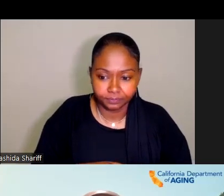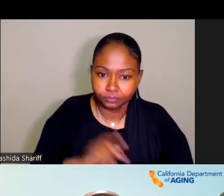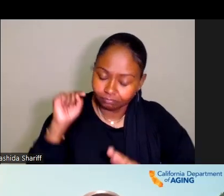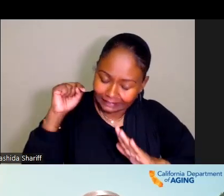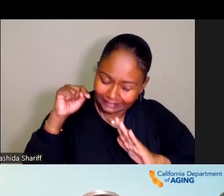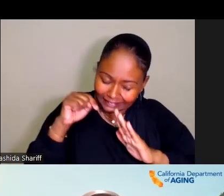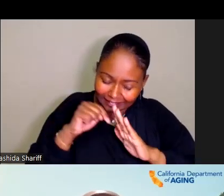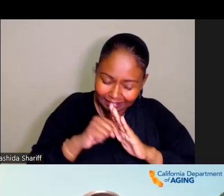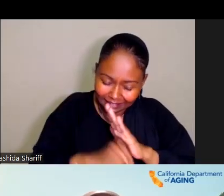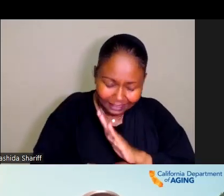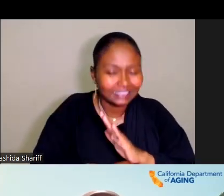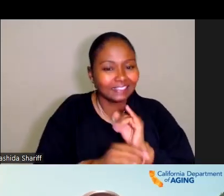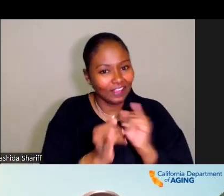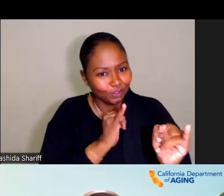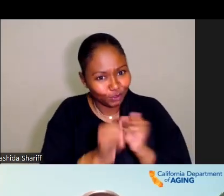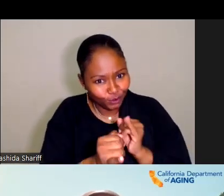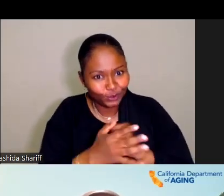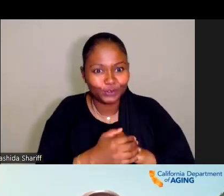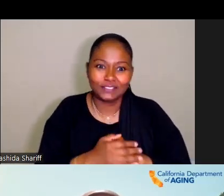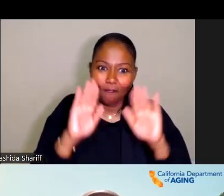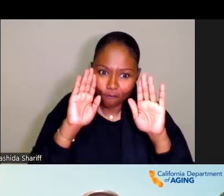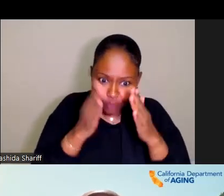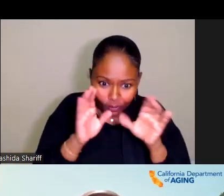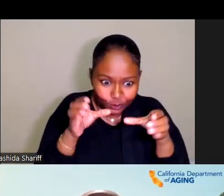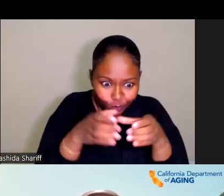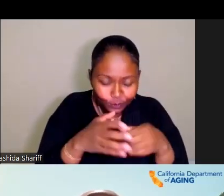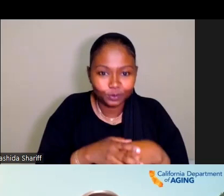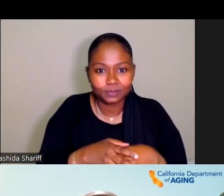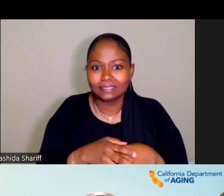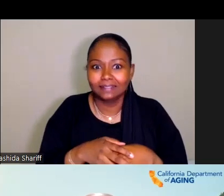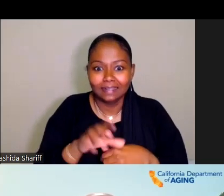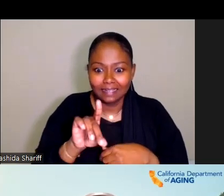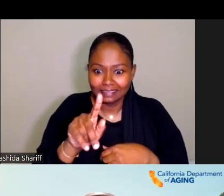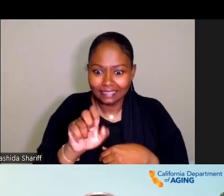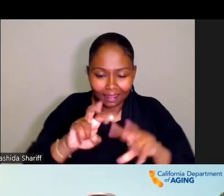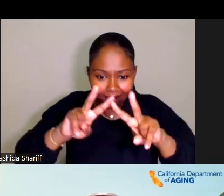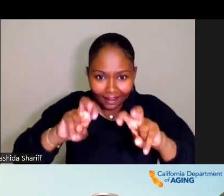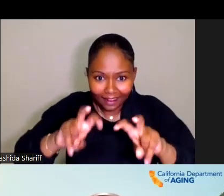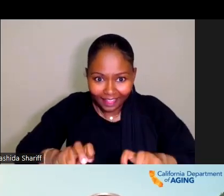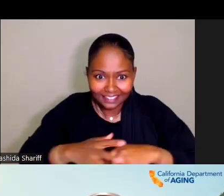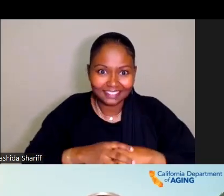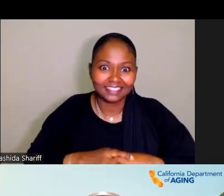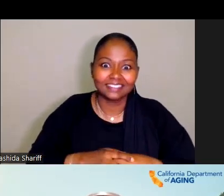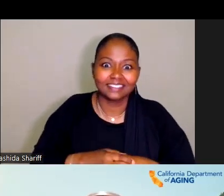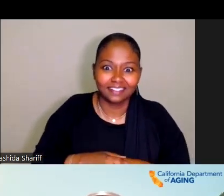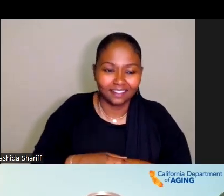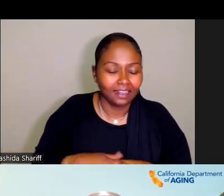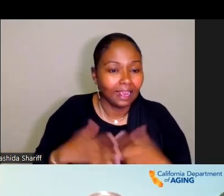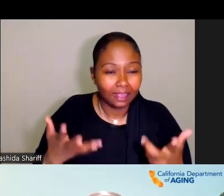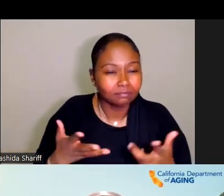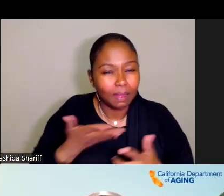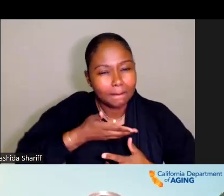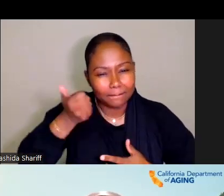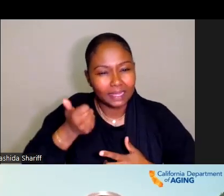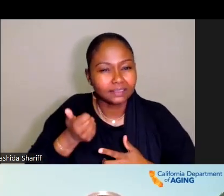individual interviews, focus groups, and a lot of data analysis and looking at best and model practices in